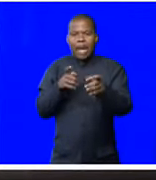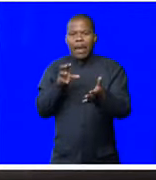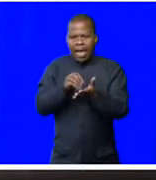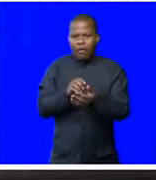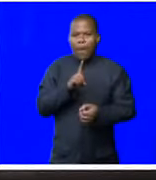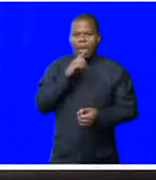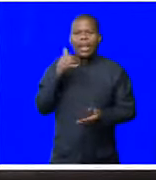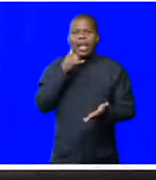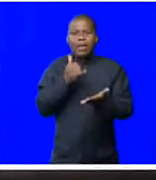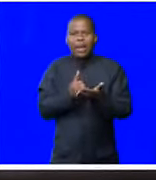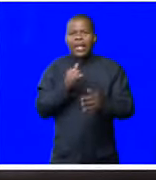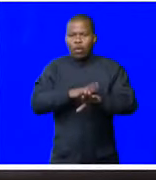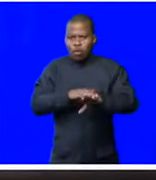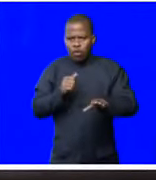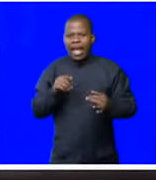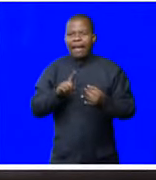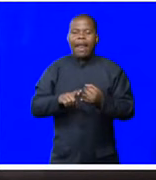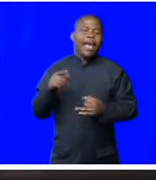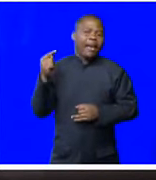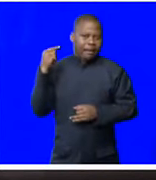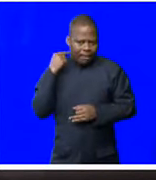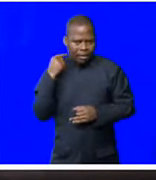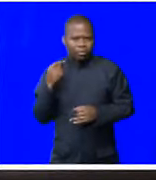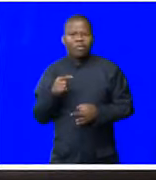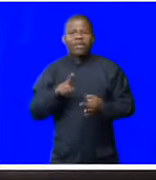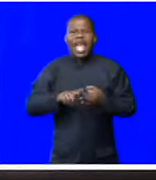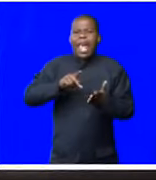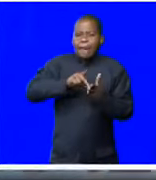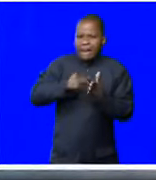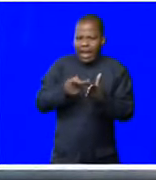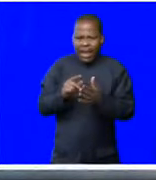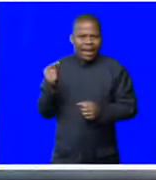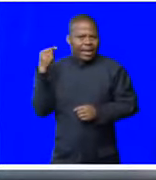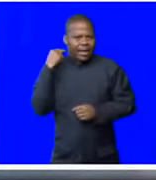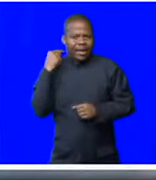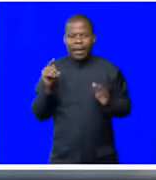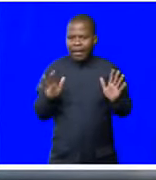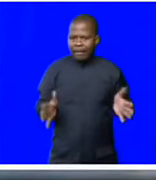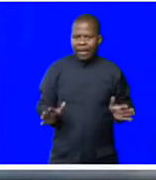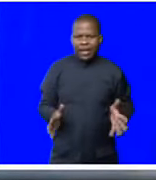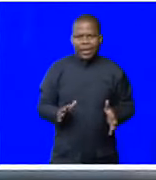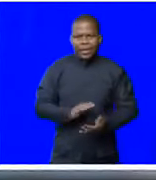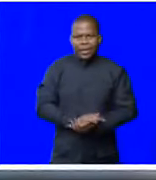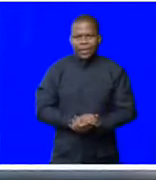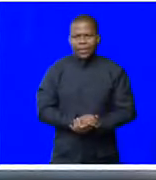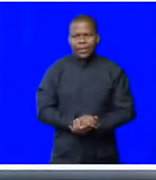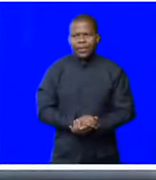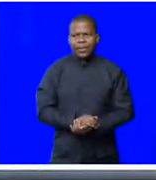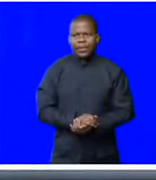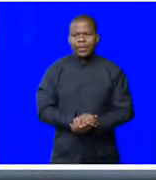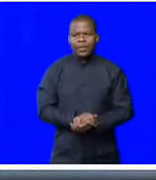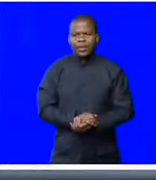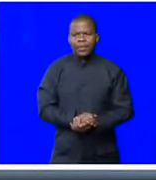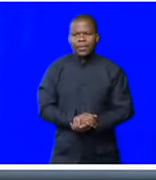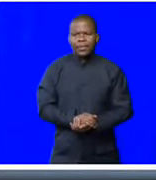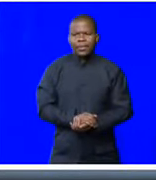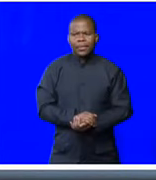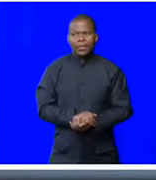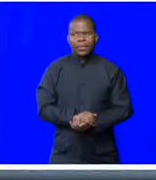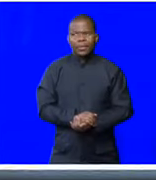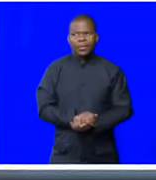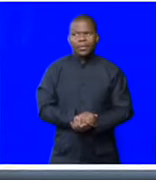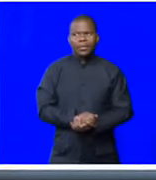as conspiracy to commit murder. For Eswatini TV News, Fortune Langamandla, with Vuminkosi